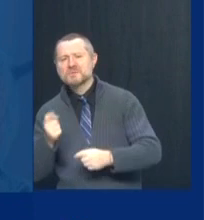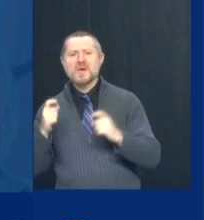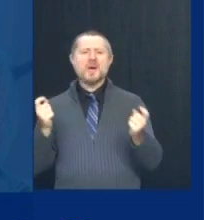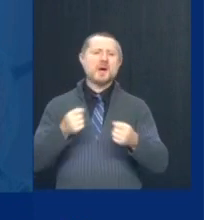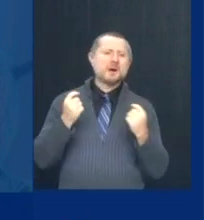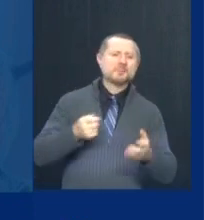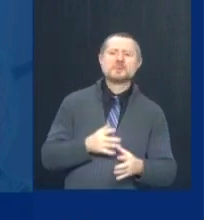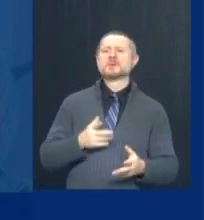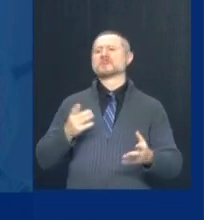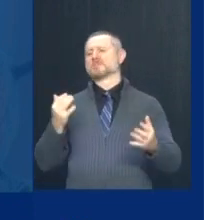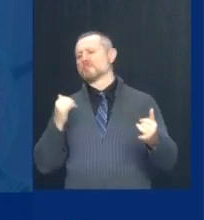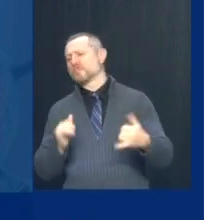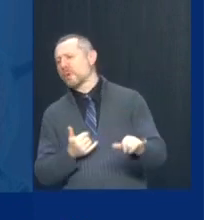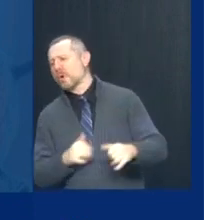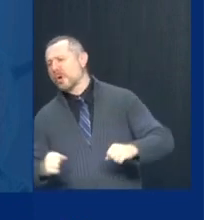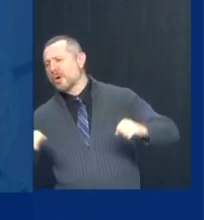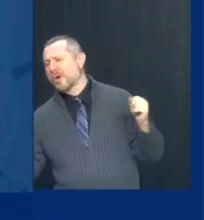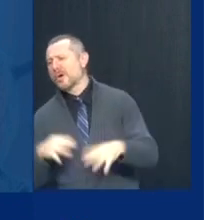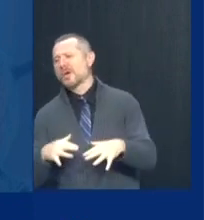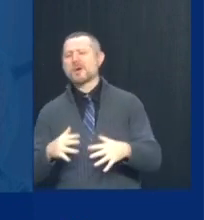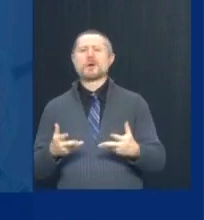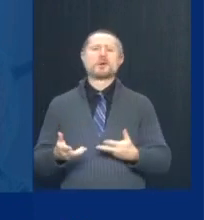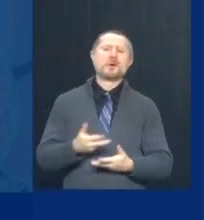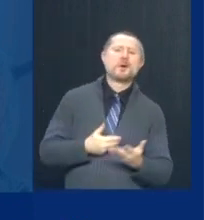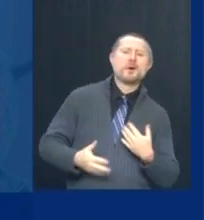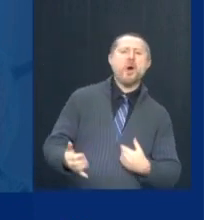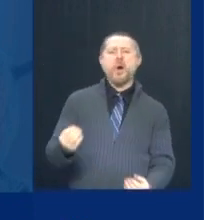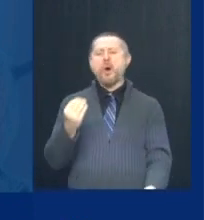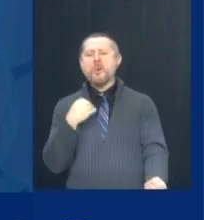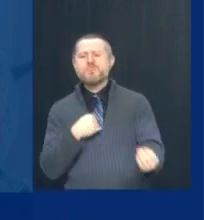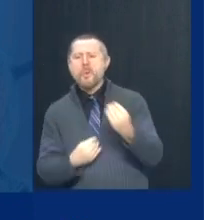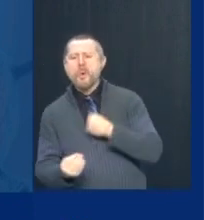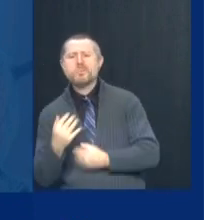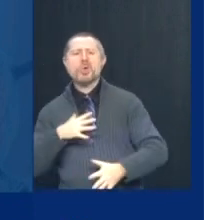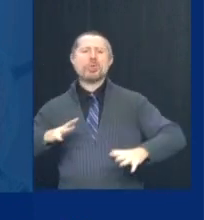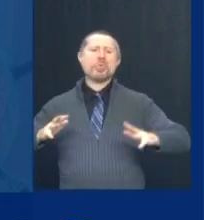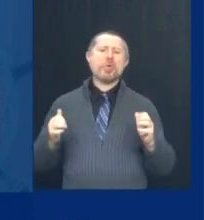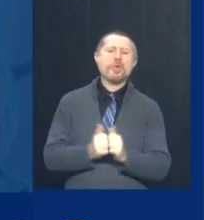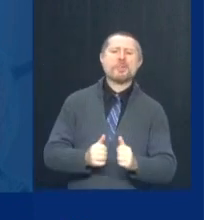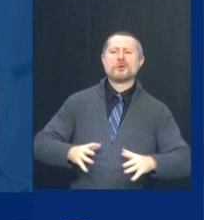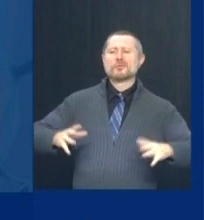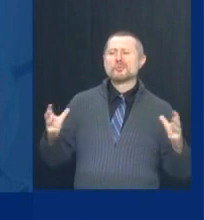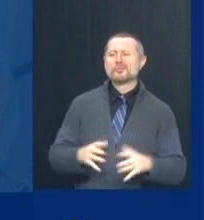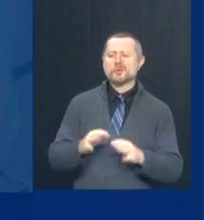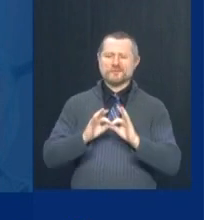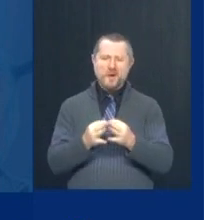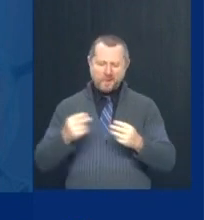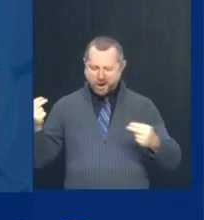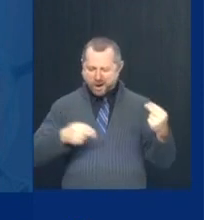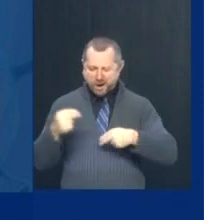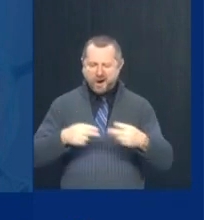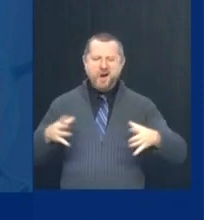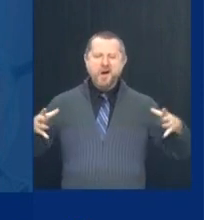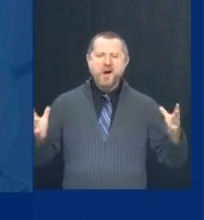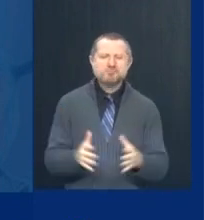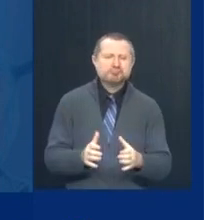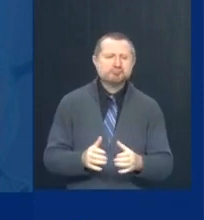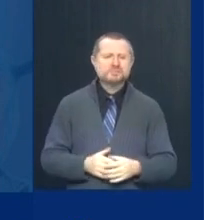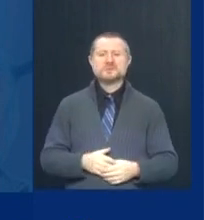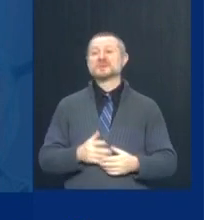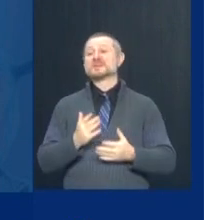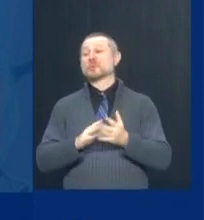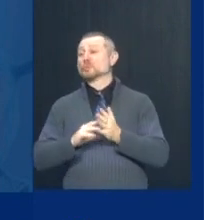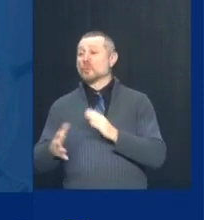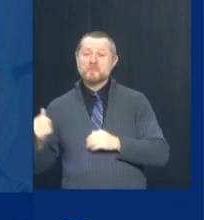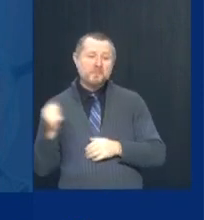celebrations. We're going to start to have meals together. The families coming back together for the holiday season. He played a little